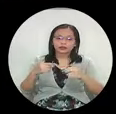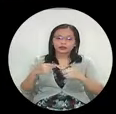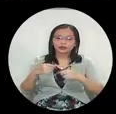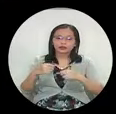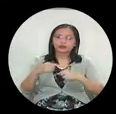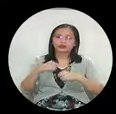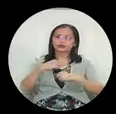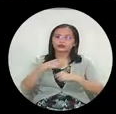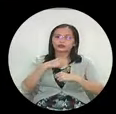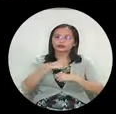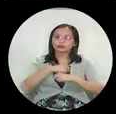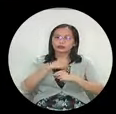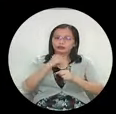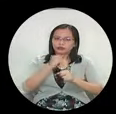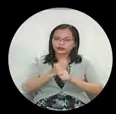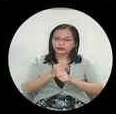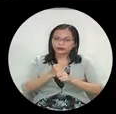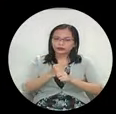God.